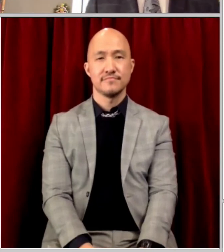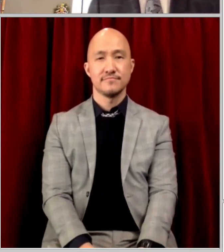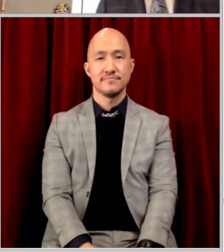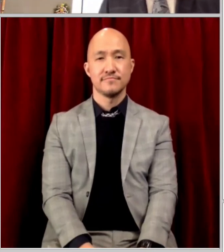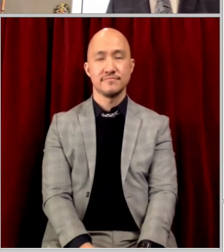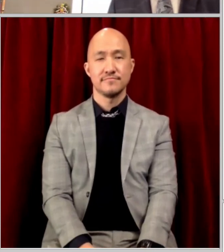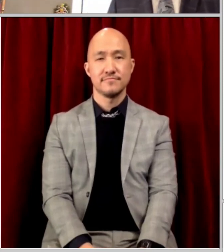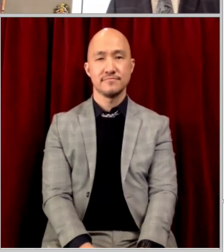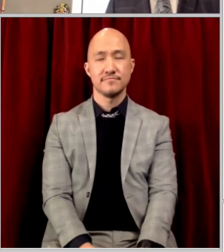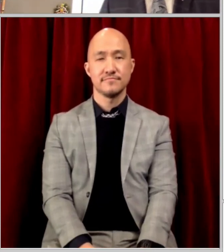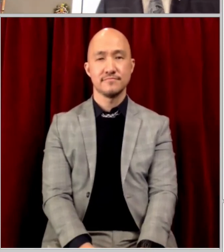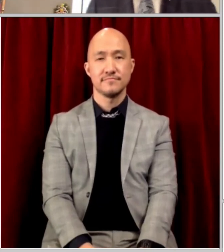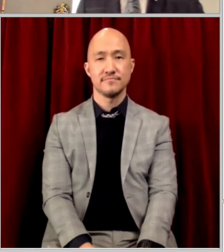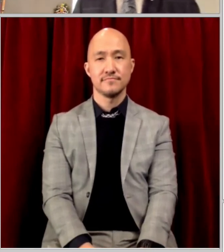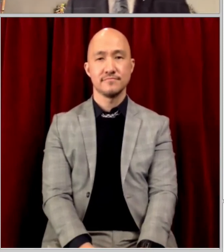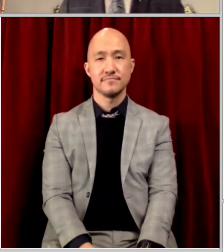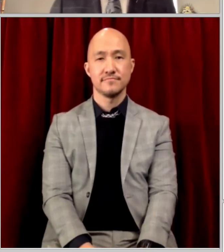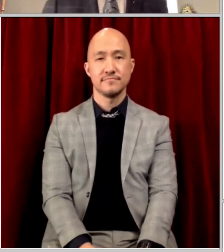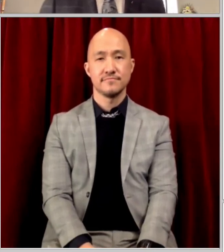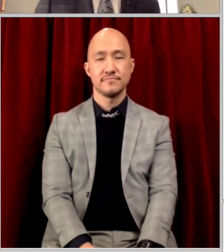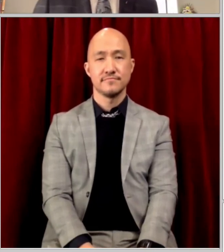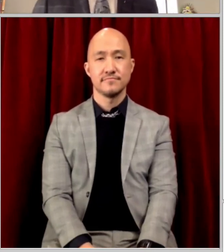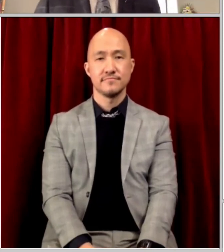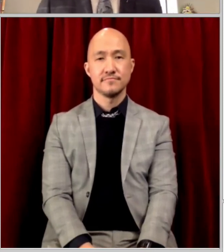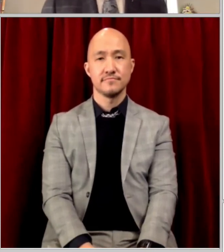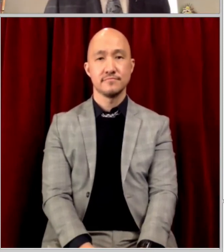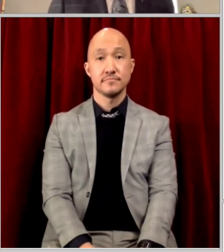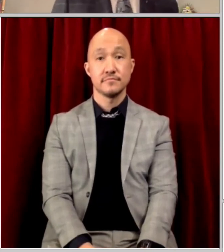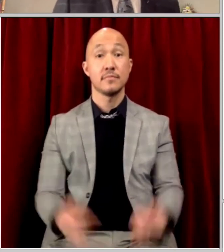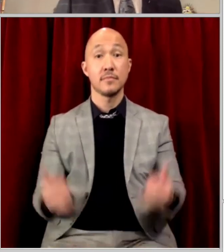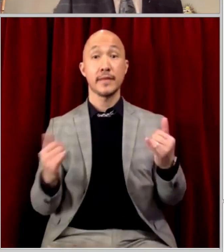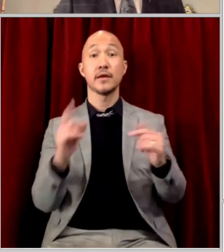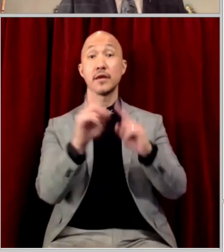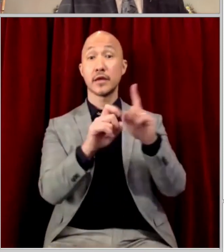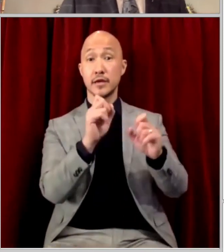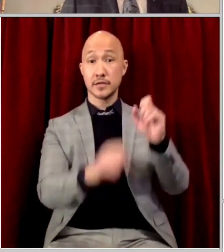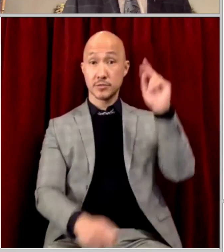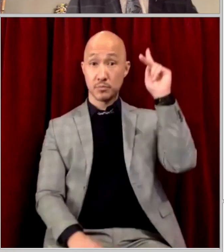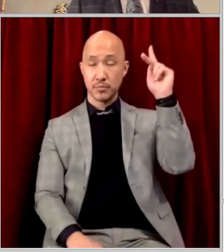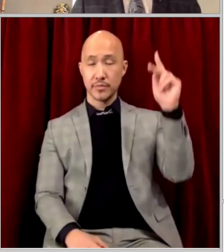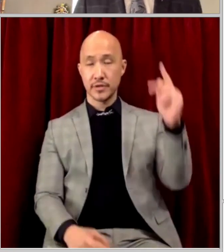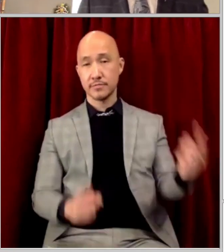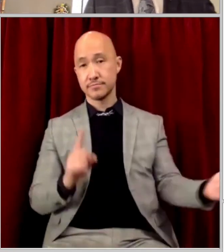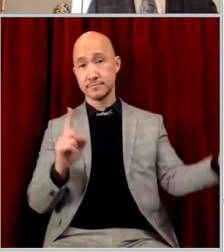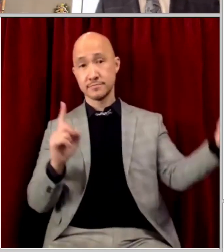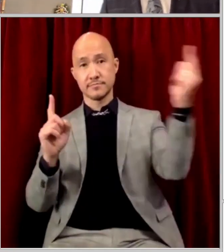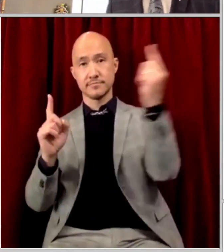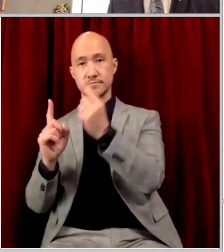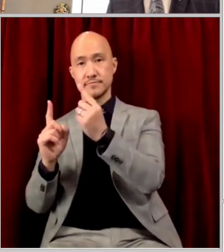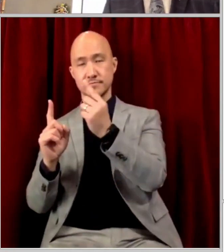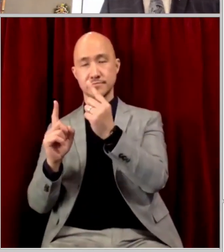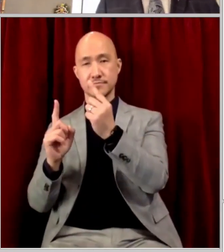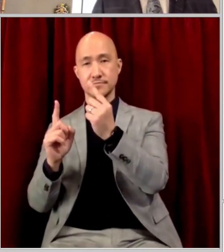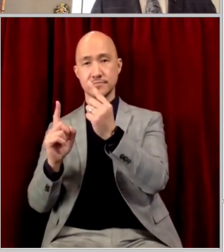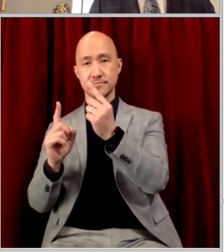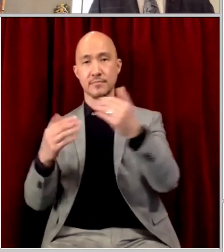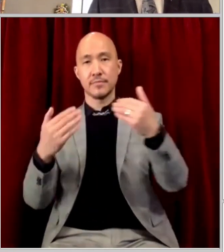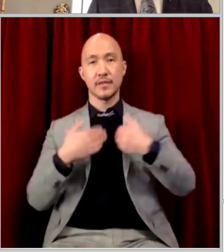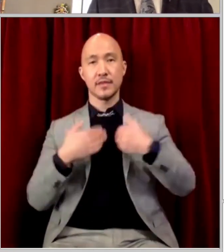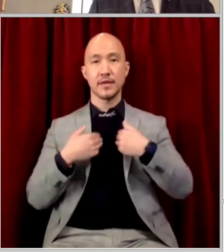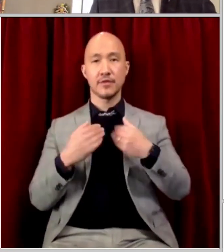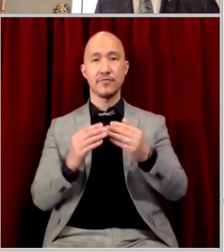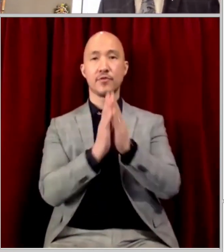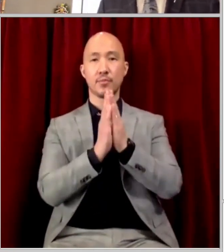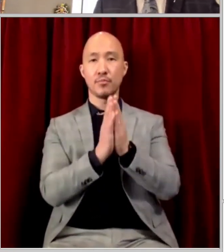Before we have a closing prayer, I'd like to ask our brother Pedro to come up. We'll be having a special prayer today as we remember